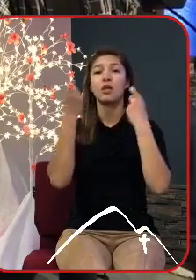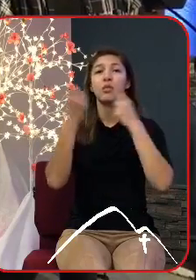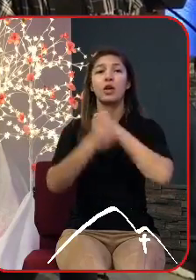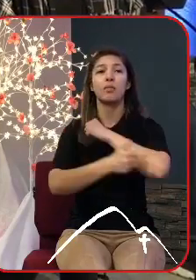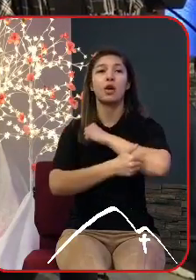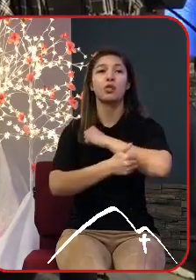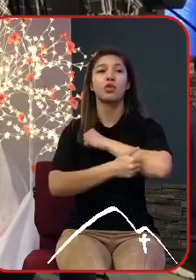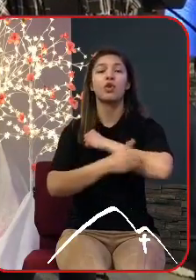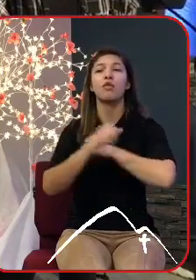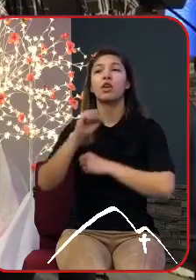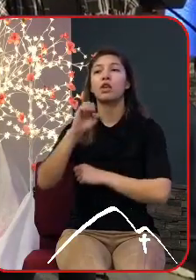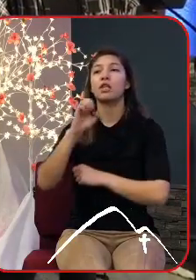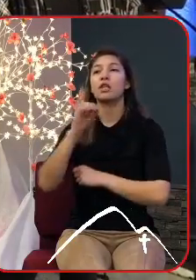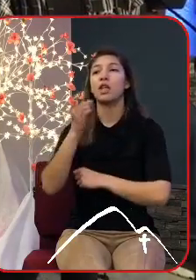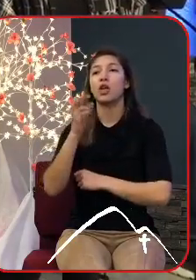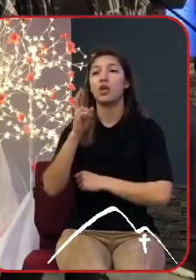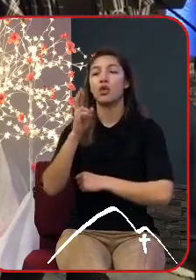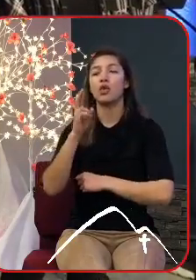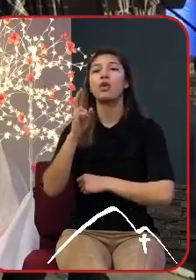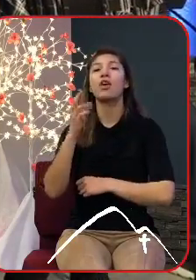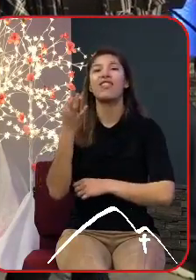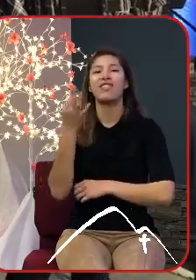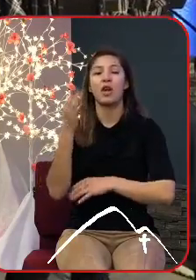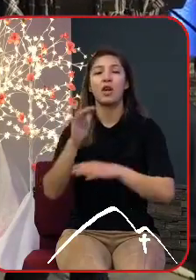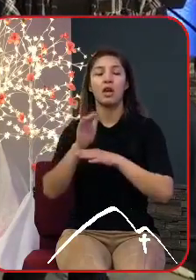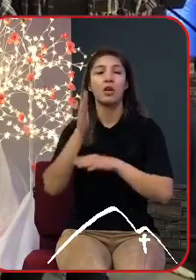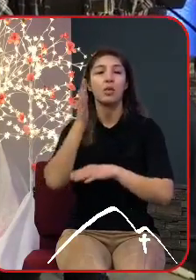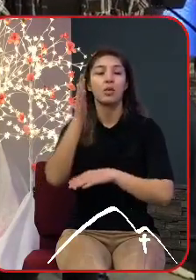night. What they were thinking was